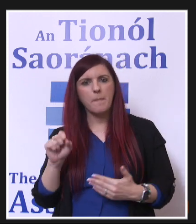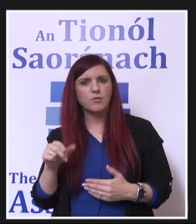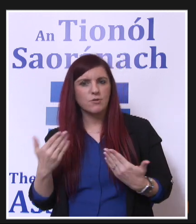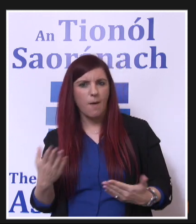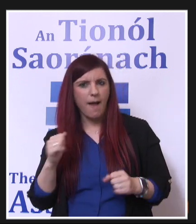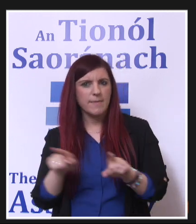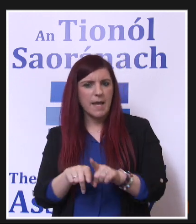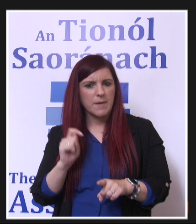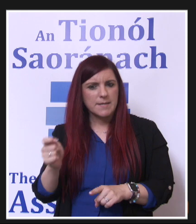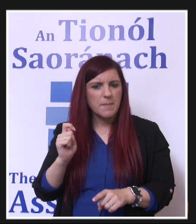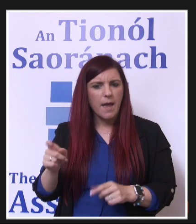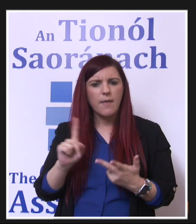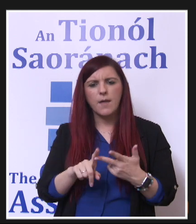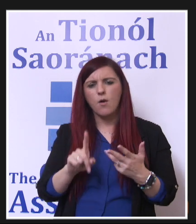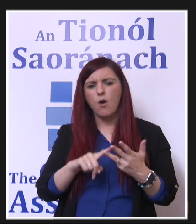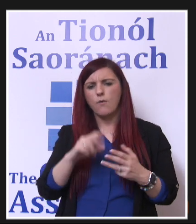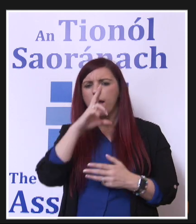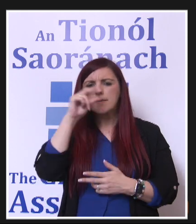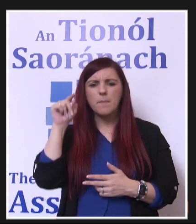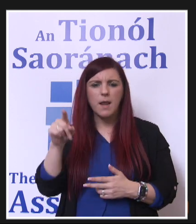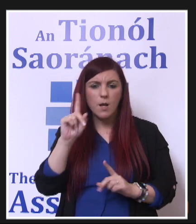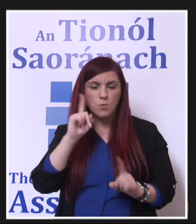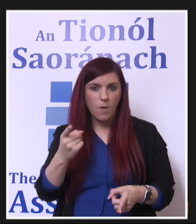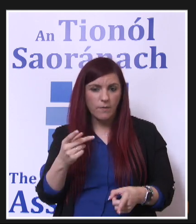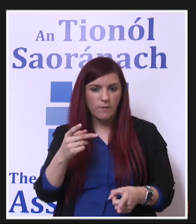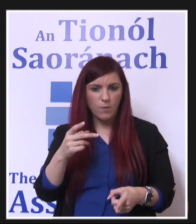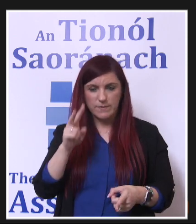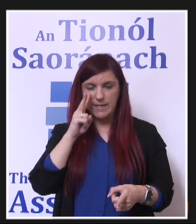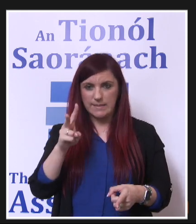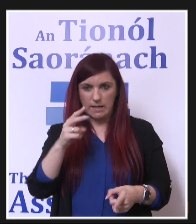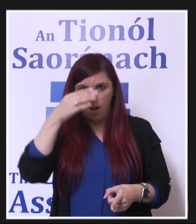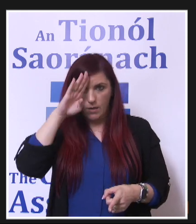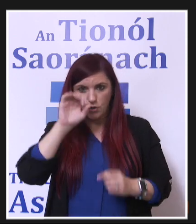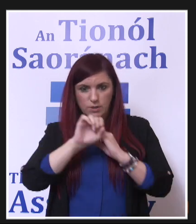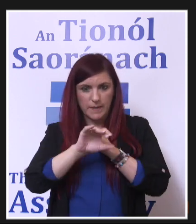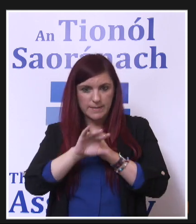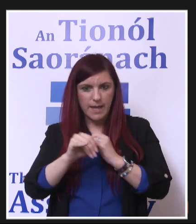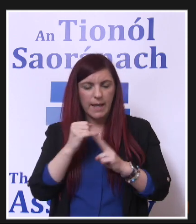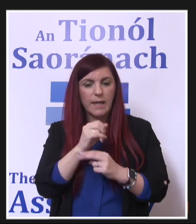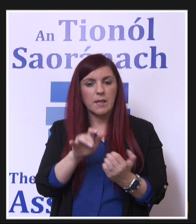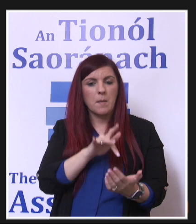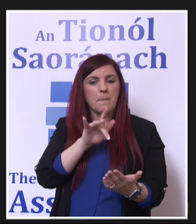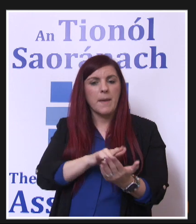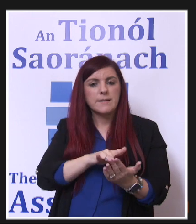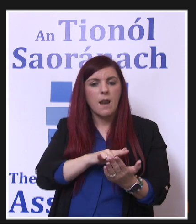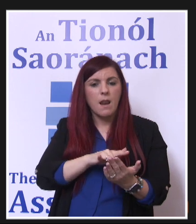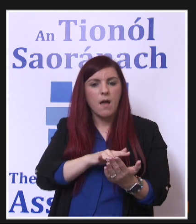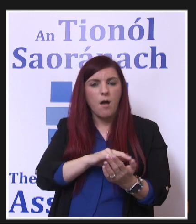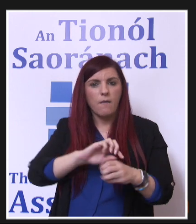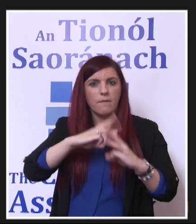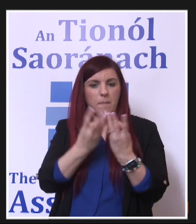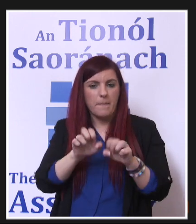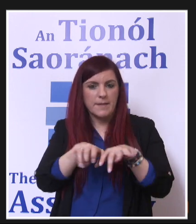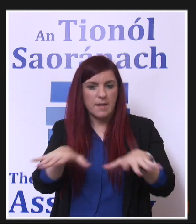example. I don't know if you ever saw this on the Irish media, but in the middle of the pandemic,